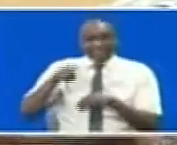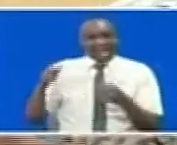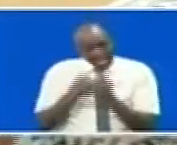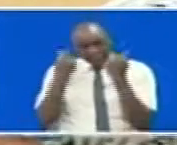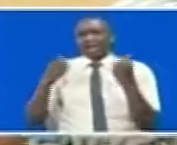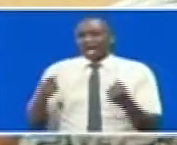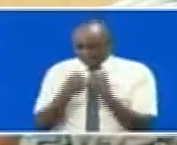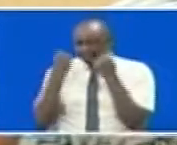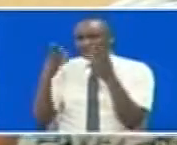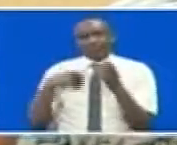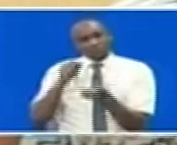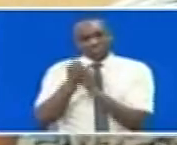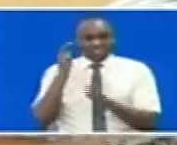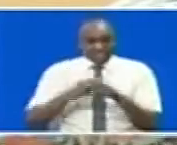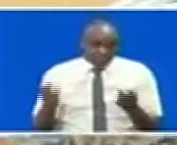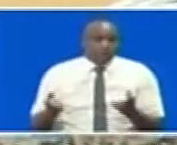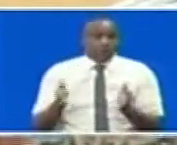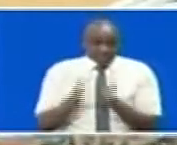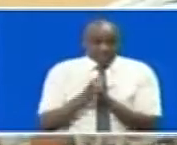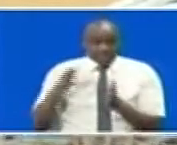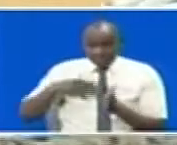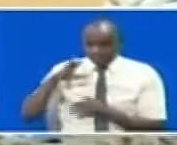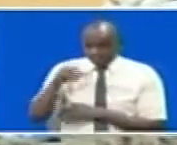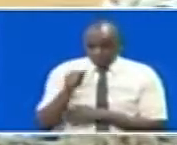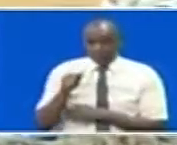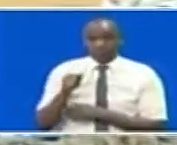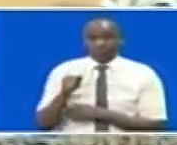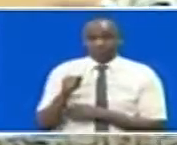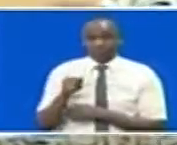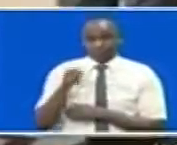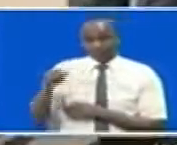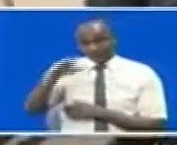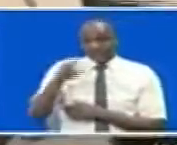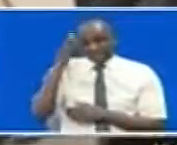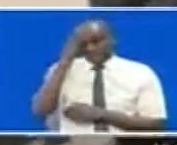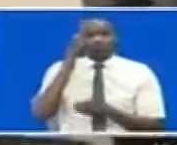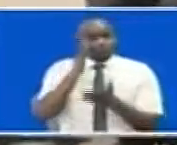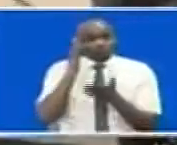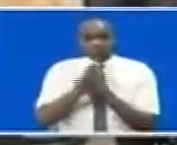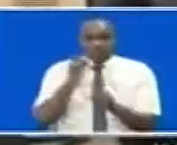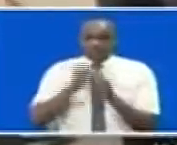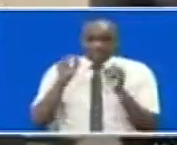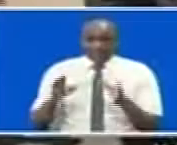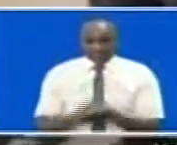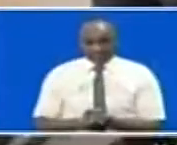that to an extent that now even people forgot about his real names.